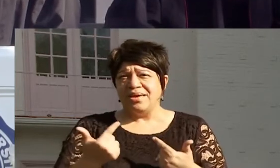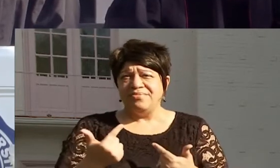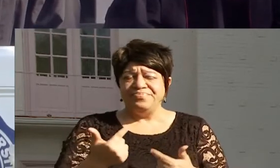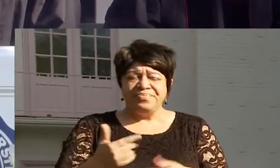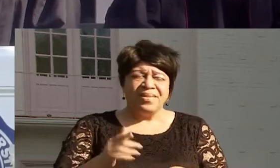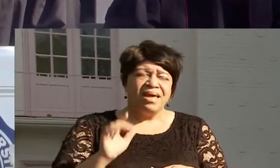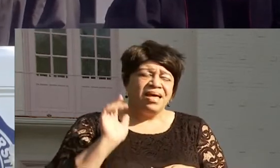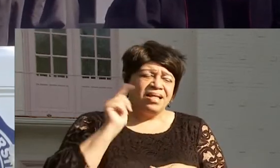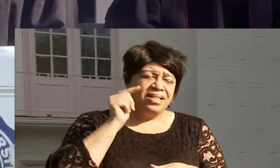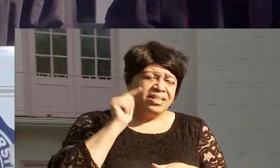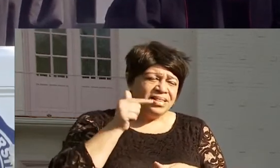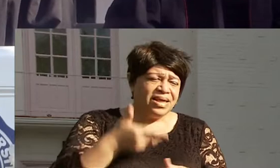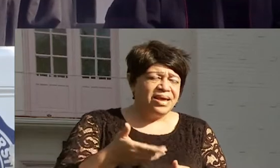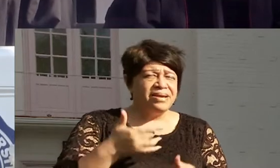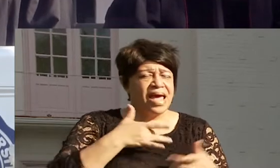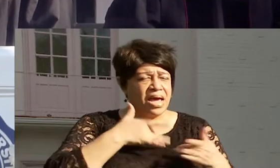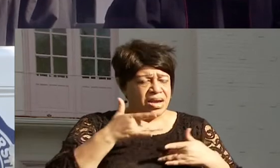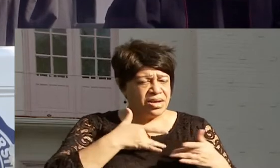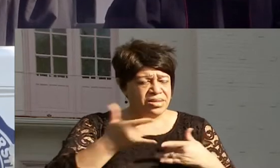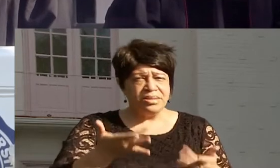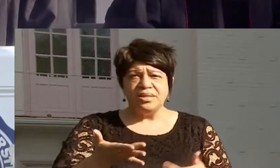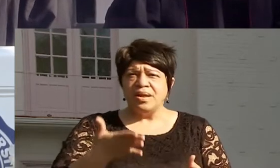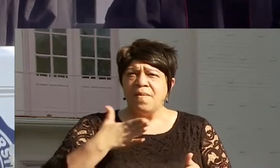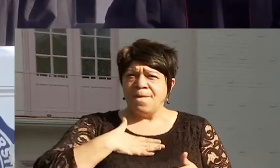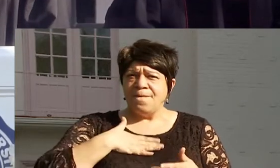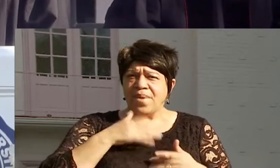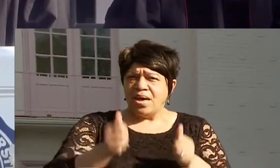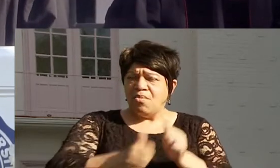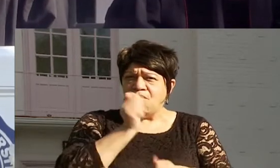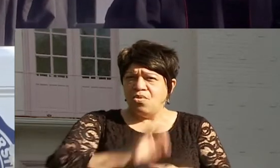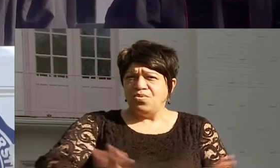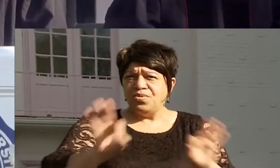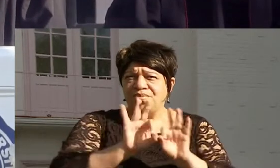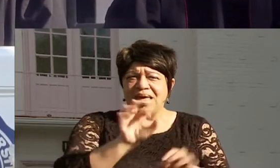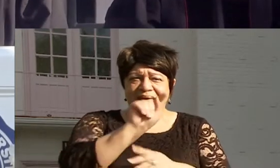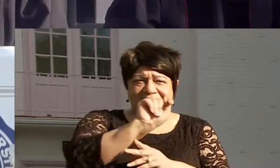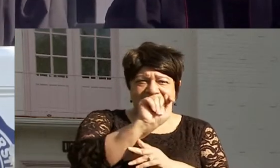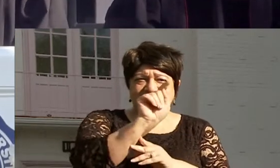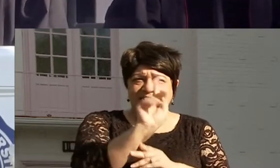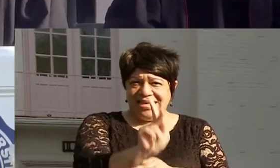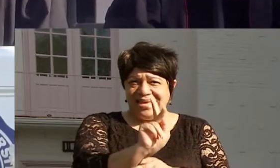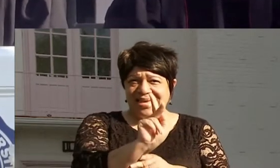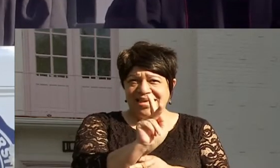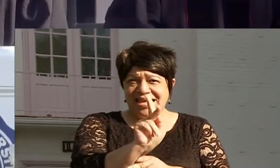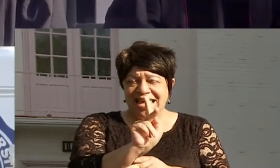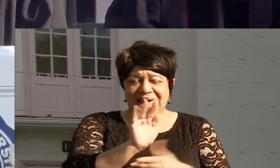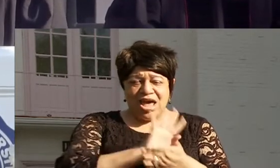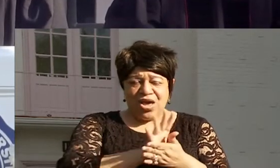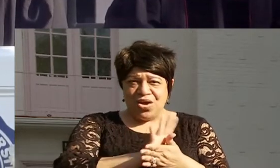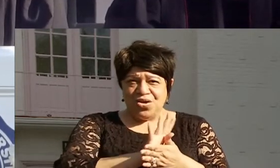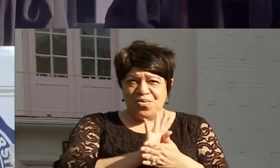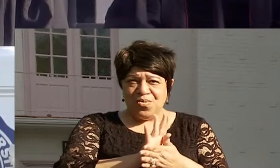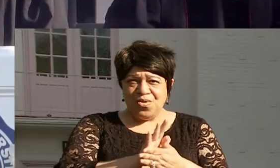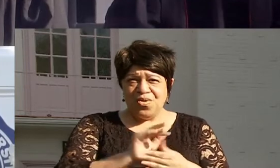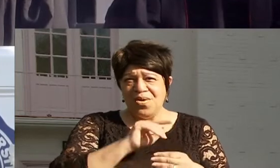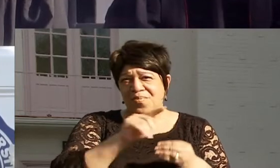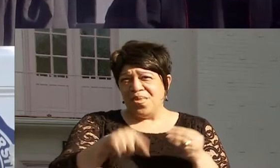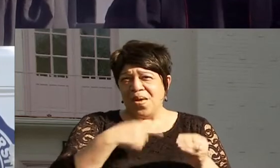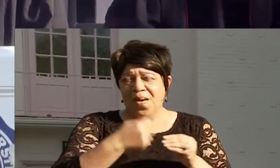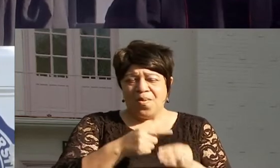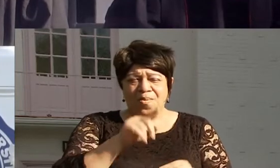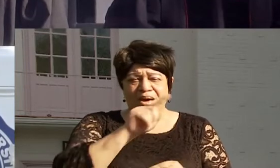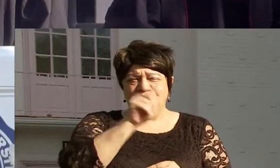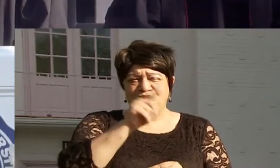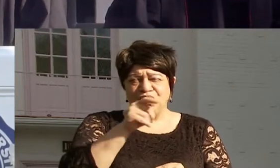I considered at the time my most pivotal role of tea cake in the movie Their Eyes Were Watching God, based on Zora Neale Hurston's